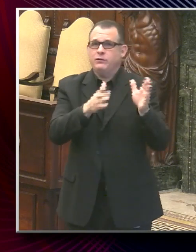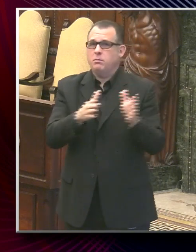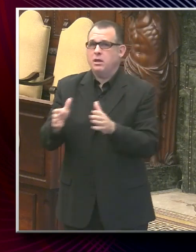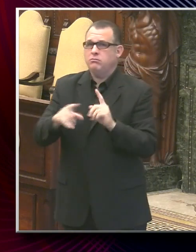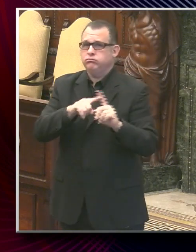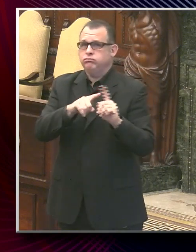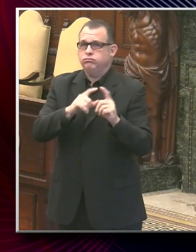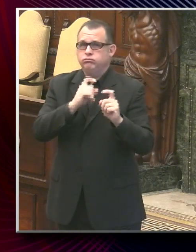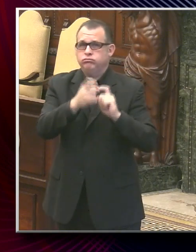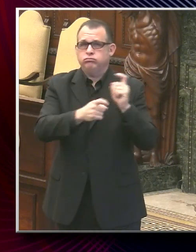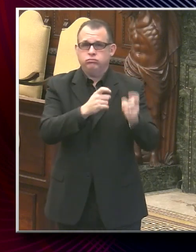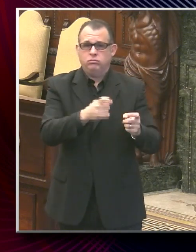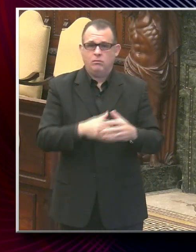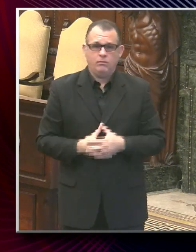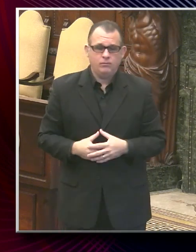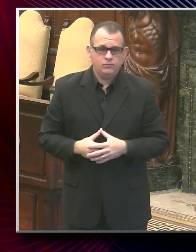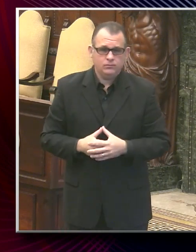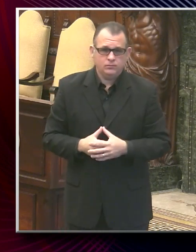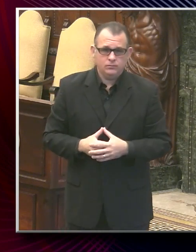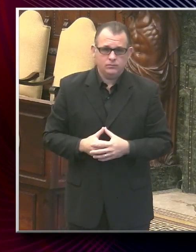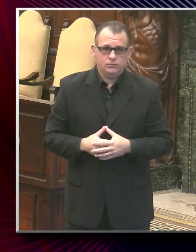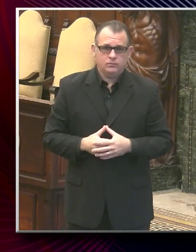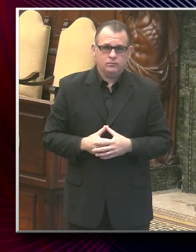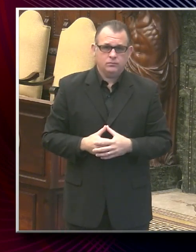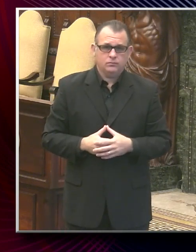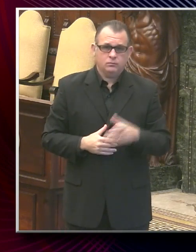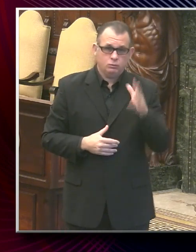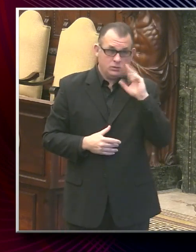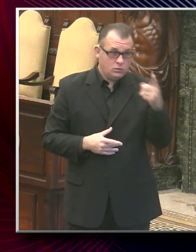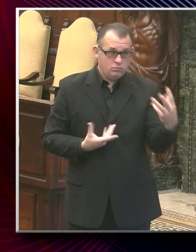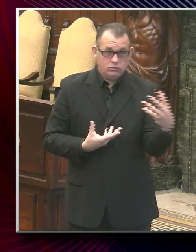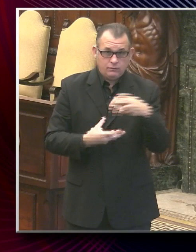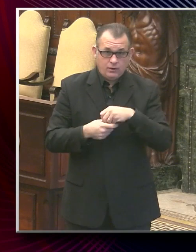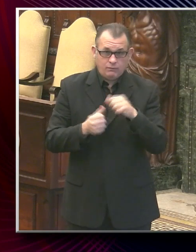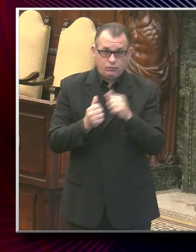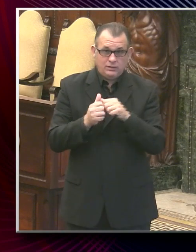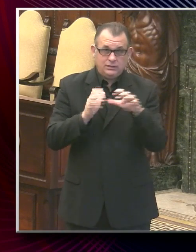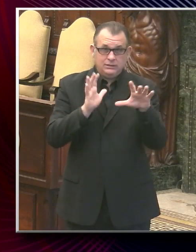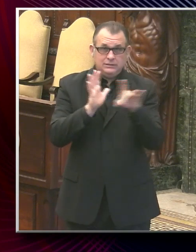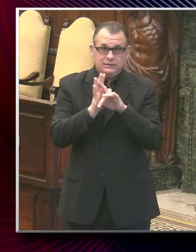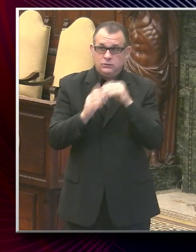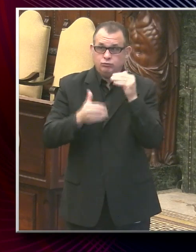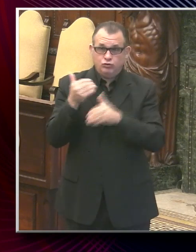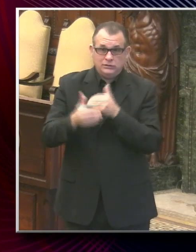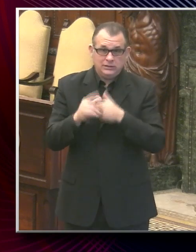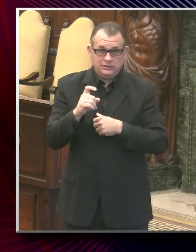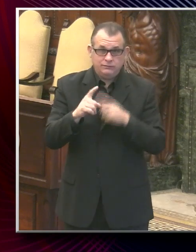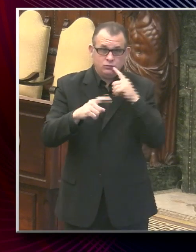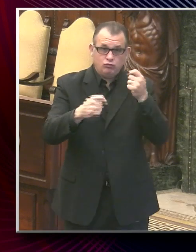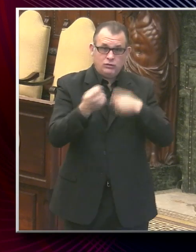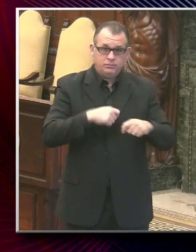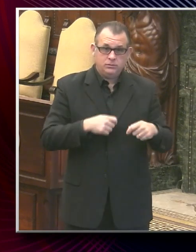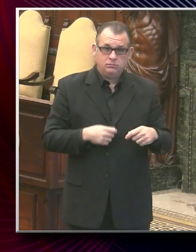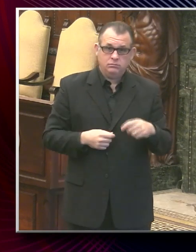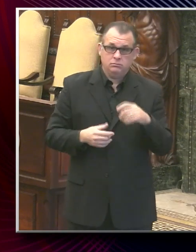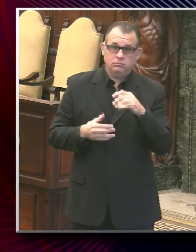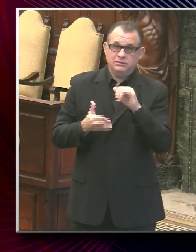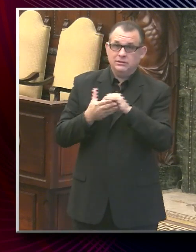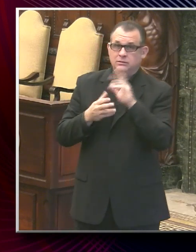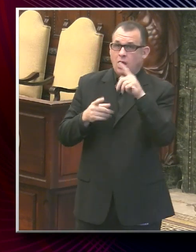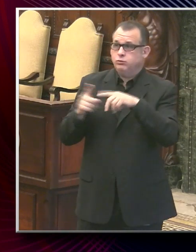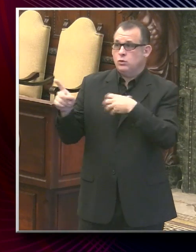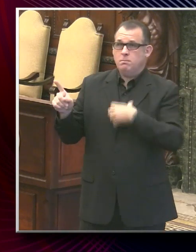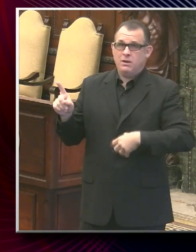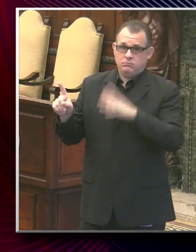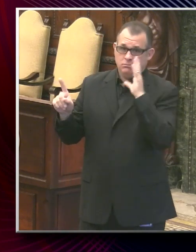enough. And are you going to be involved in the selection process at all for your replacement? That's up to the mayor, but we